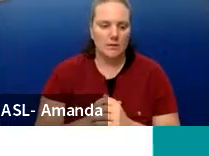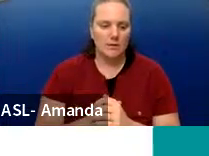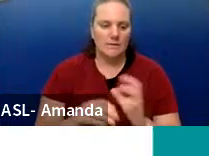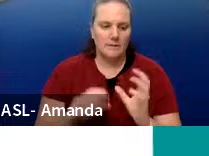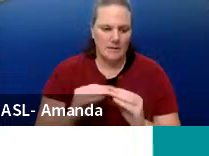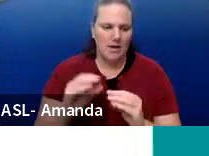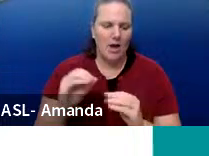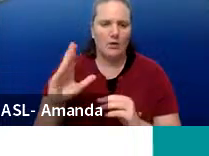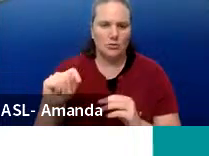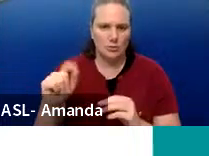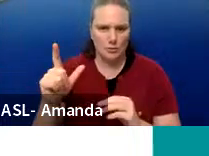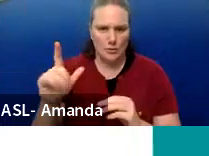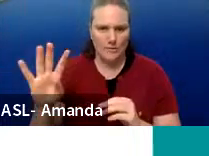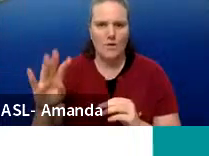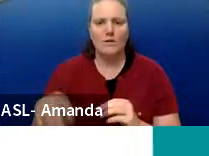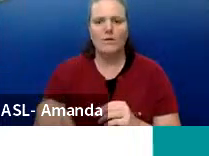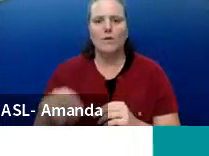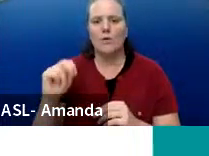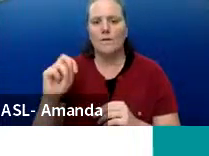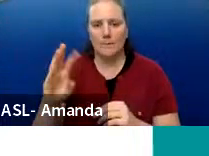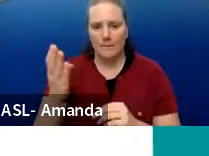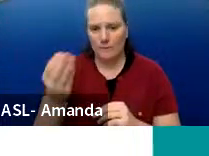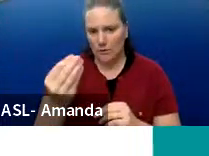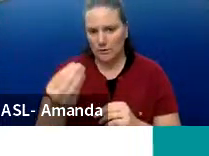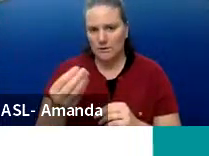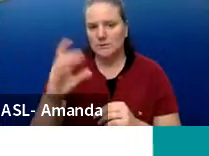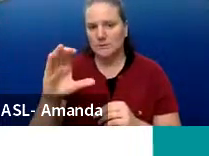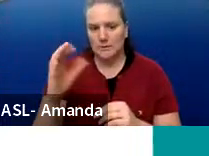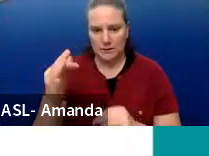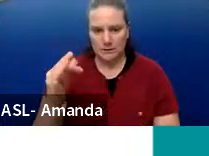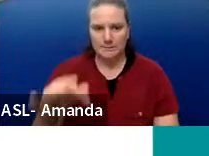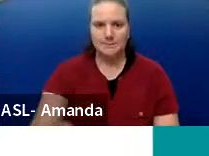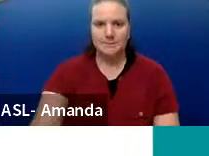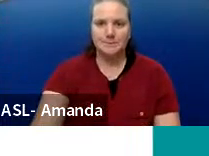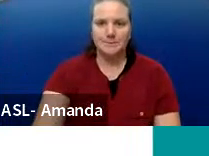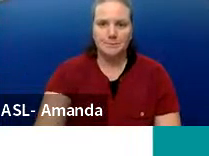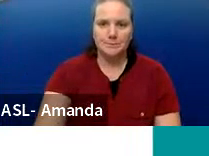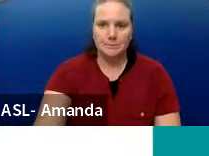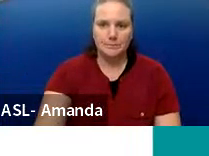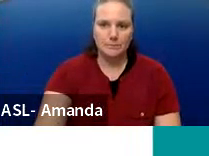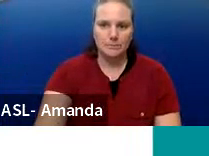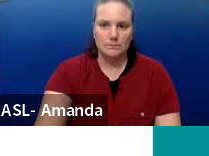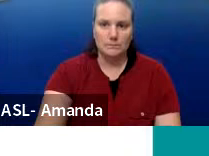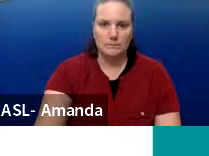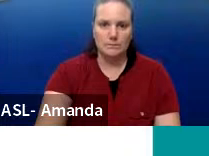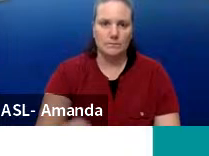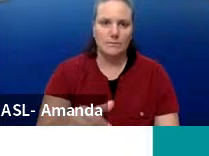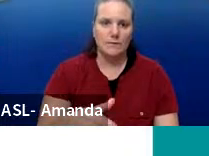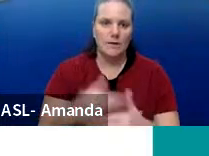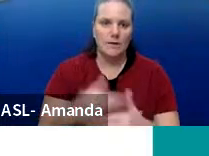October 24th, November 14th, and December 19th. Next slide, please.